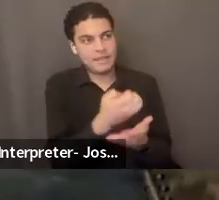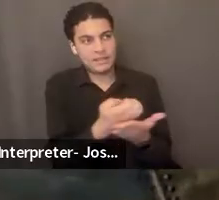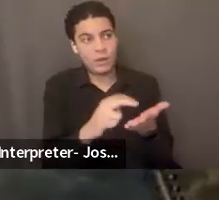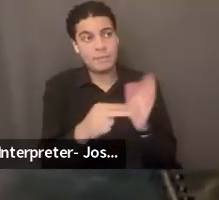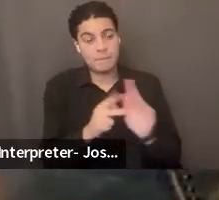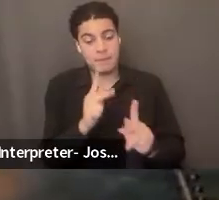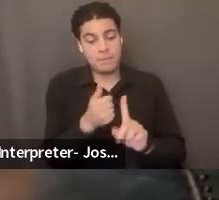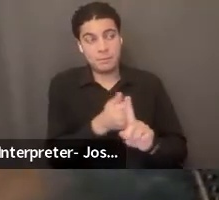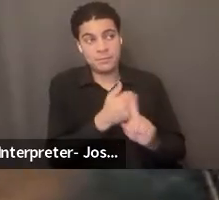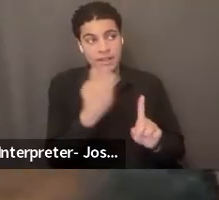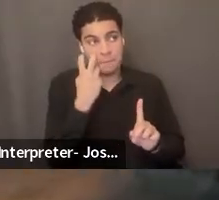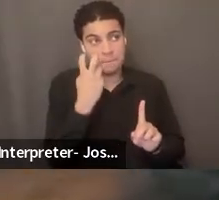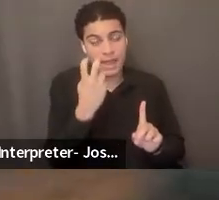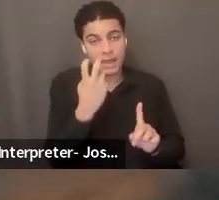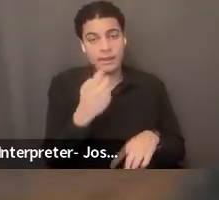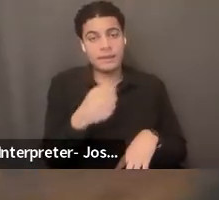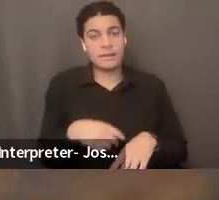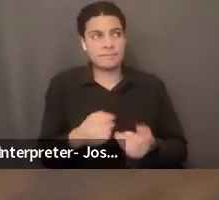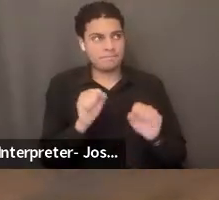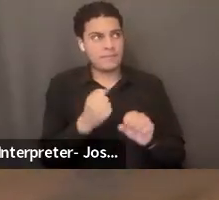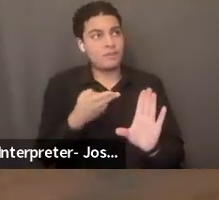community to come and enjoy a game of soccer.